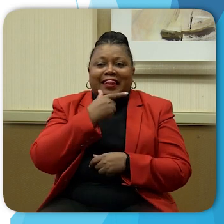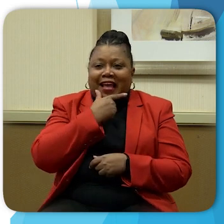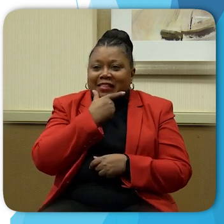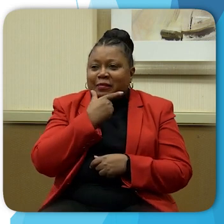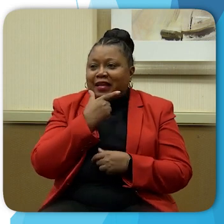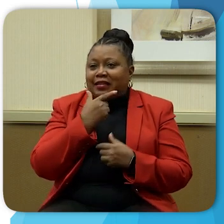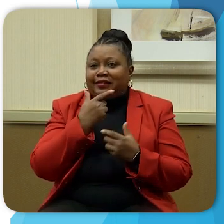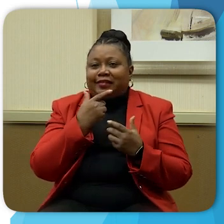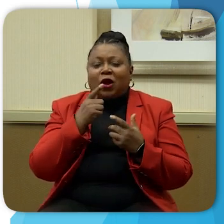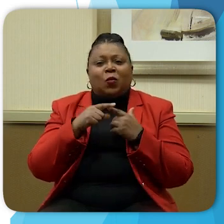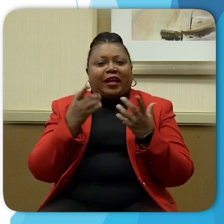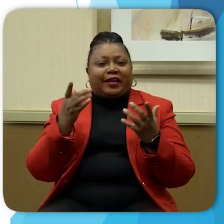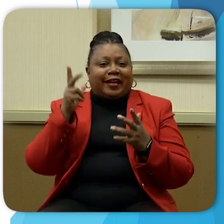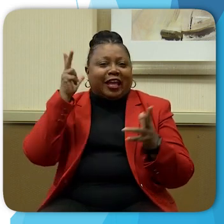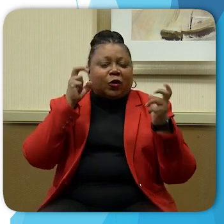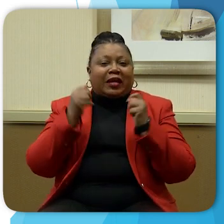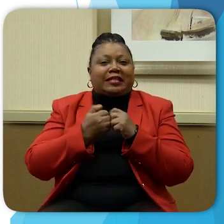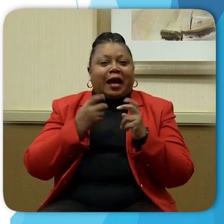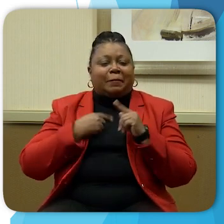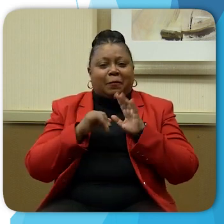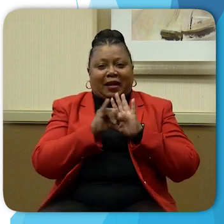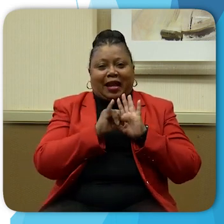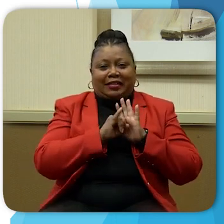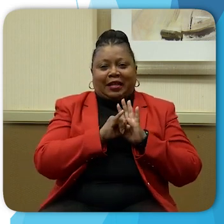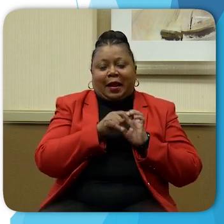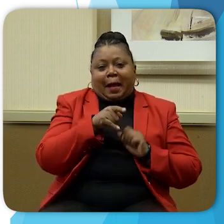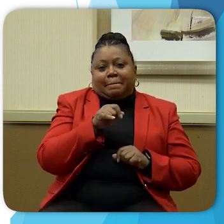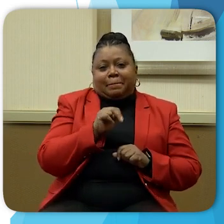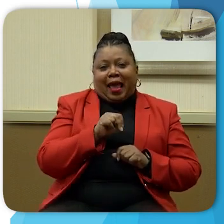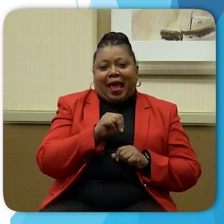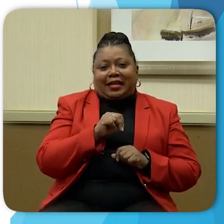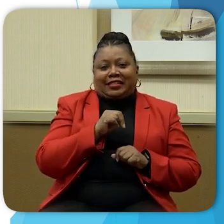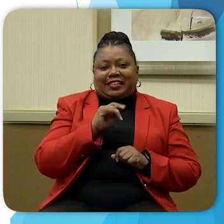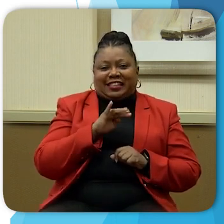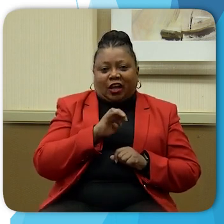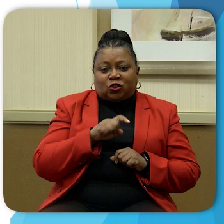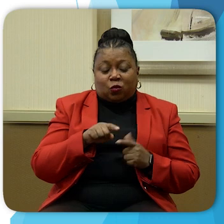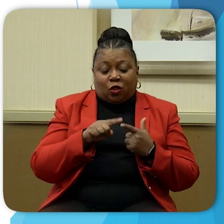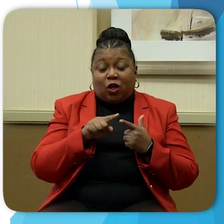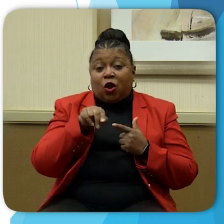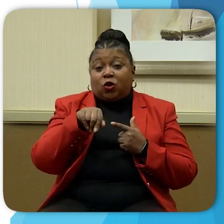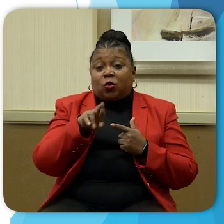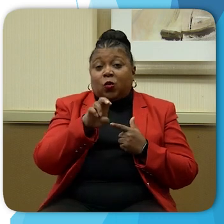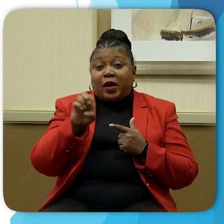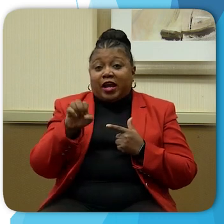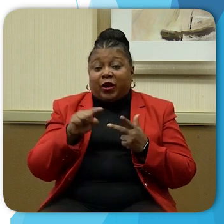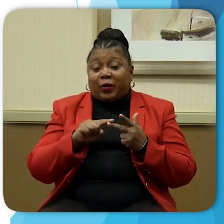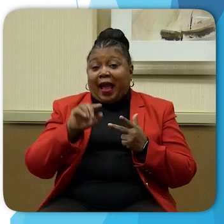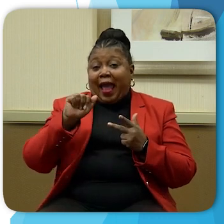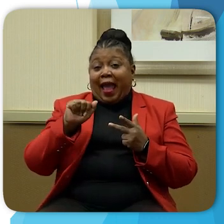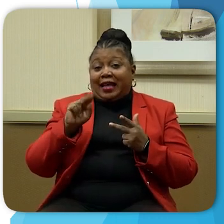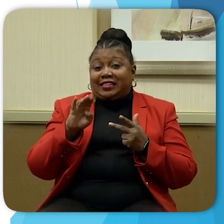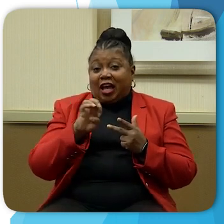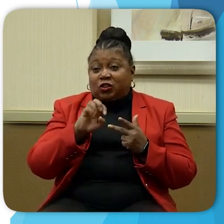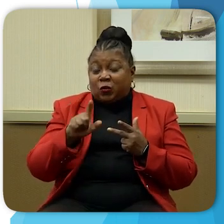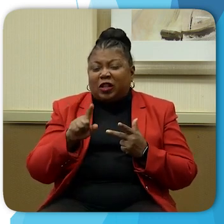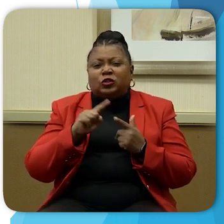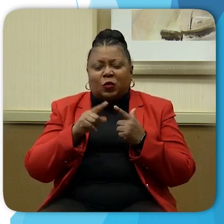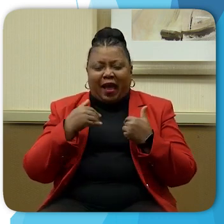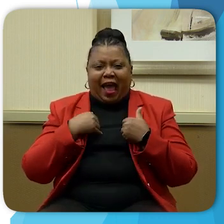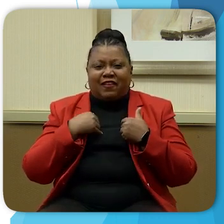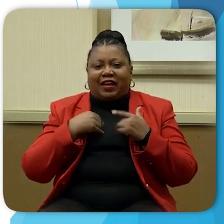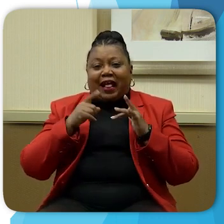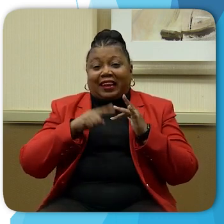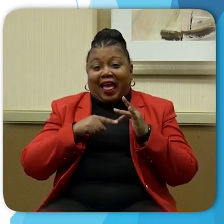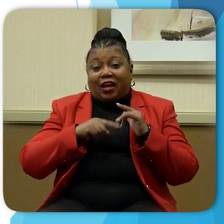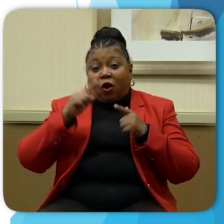lesbian. We're hearing young people identify as pansexual, queer, asexual, so having a